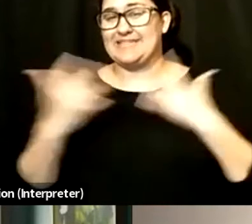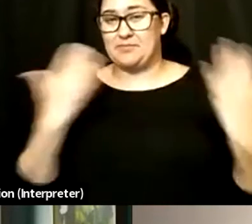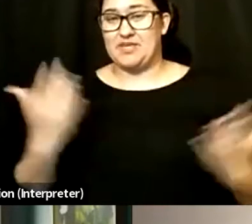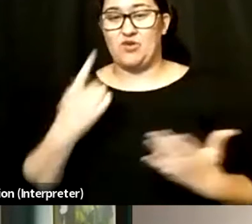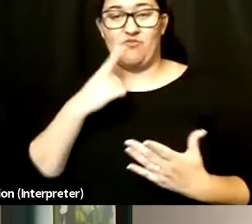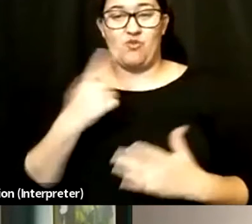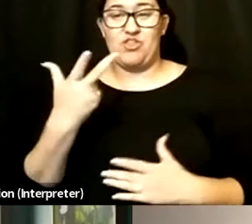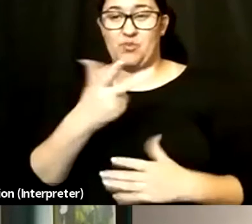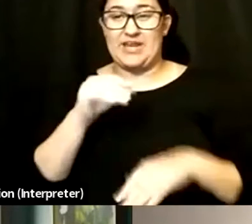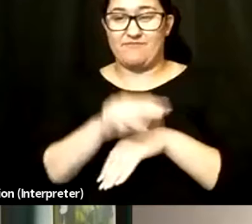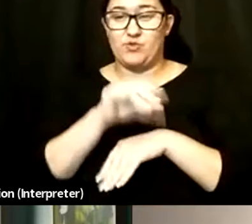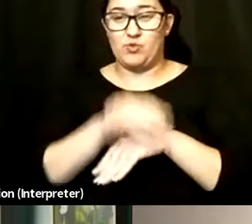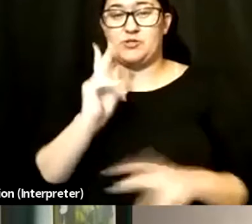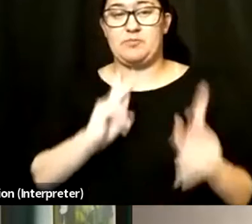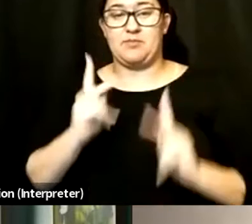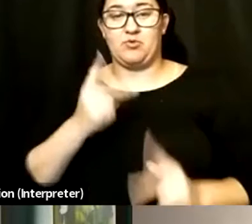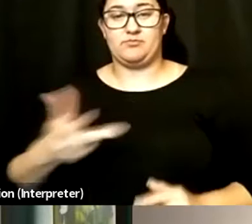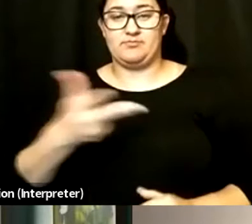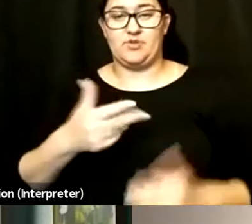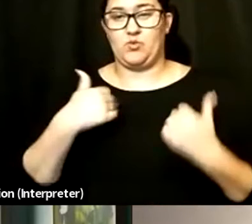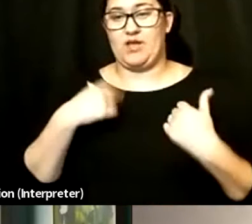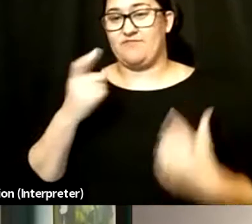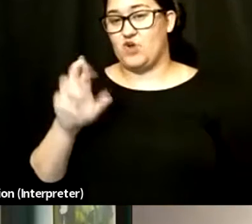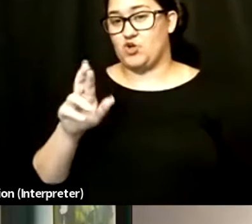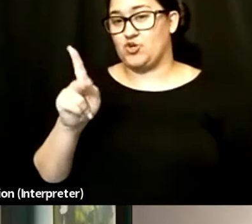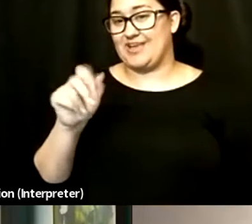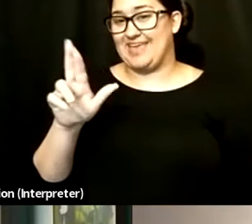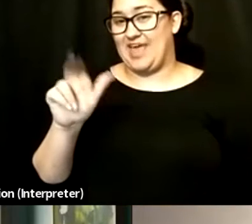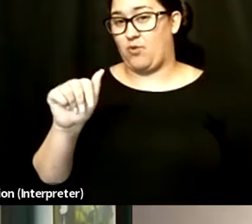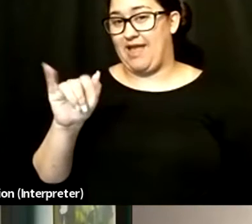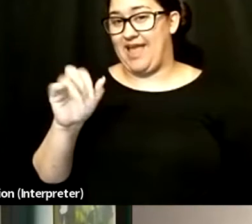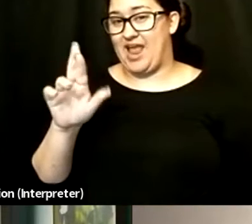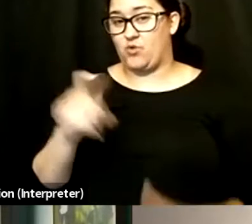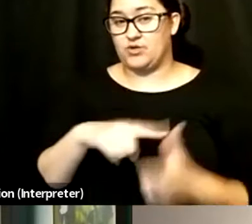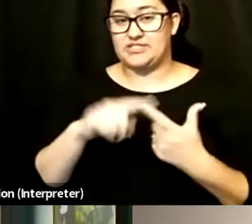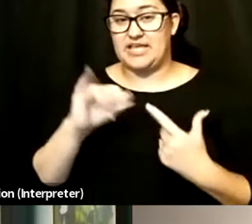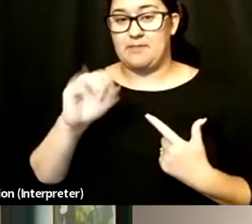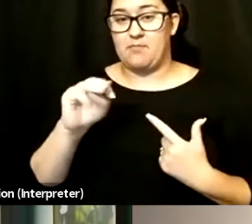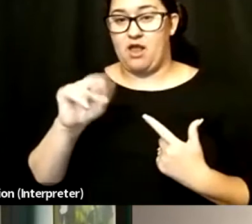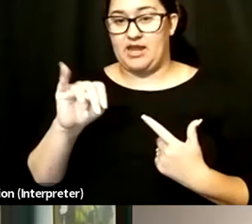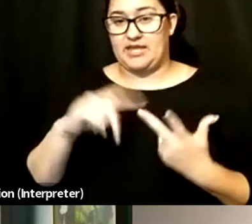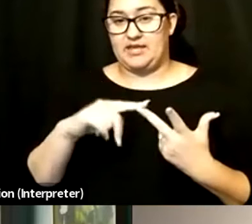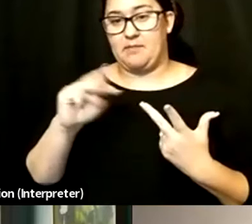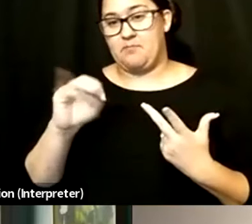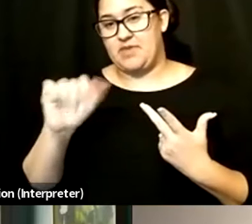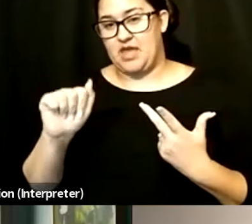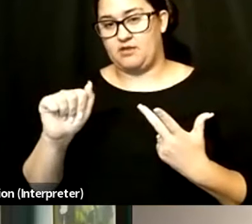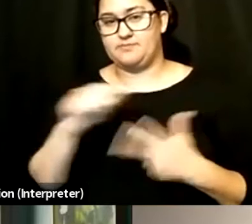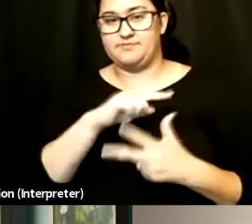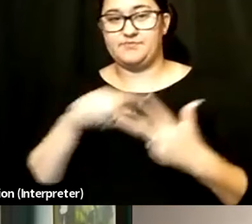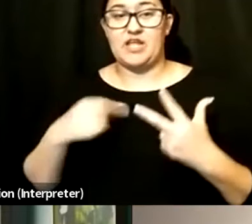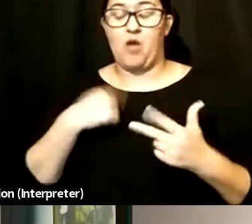influential leaders in the disability community. We have Dr. Kara Ayers, Imani Barbarin, and Mia Ives-Rublee. I'm going to let each